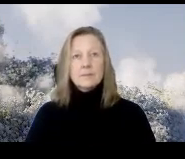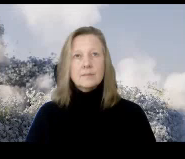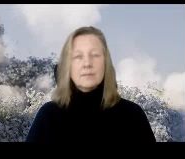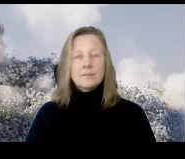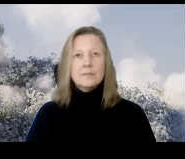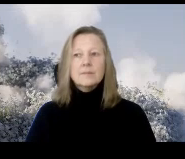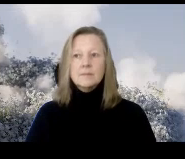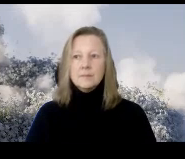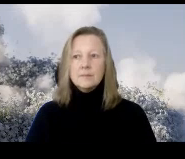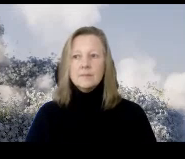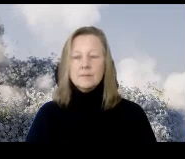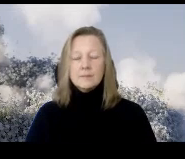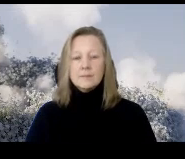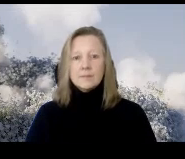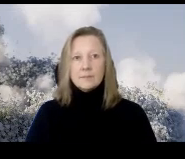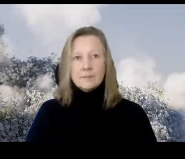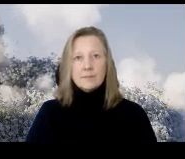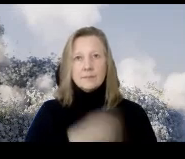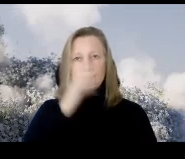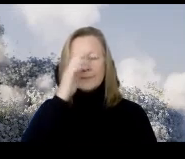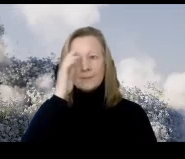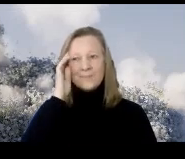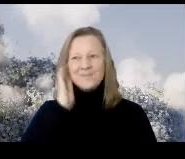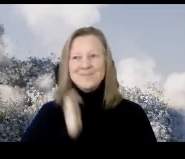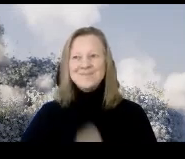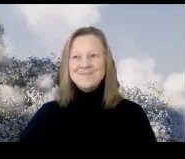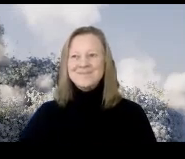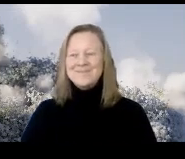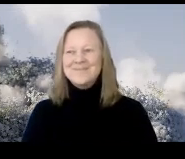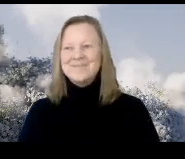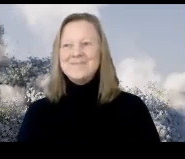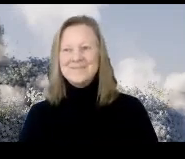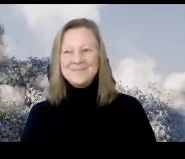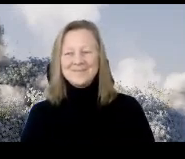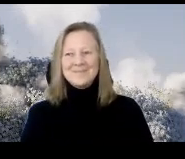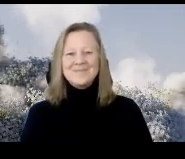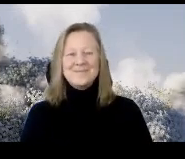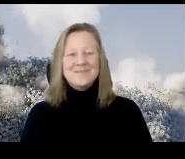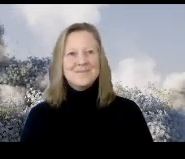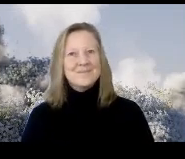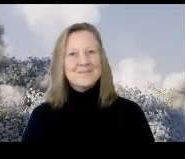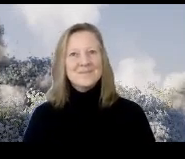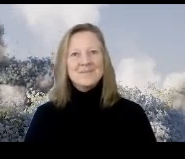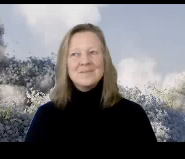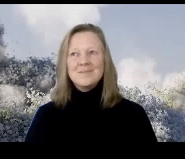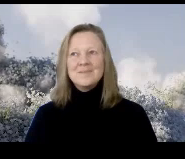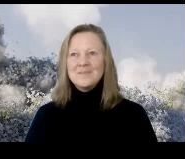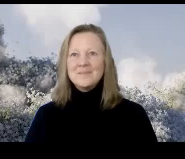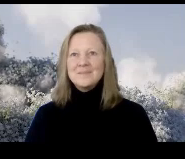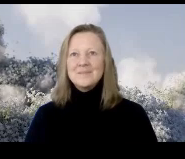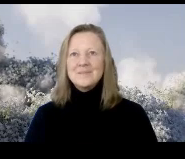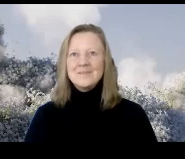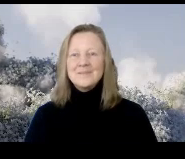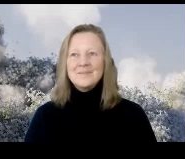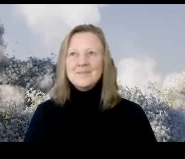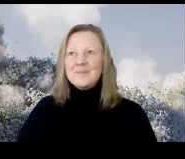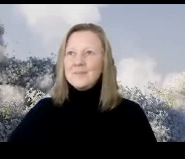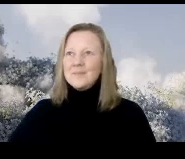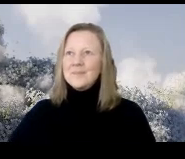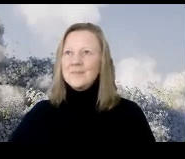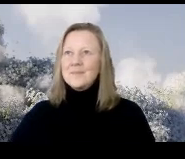well. So please help me welcome Caroline and Rebecca from the Immigrant Services Association of